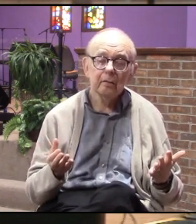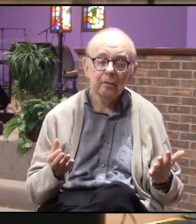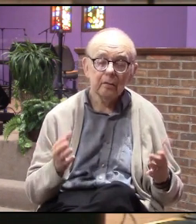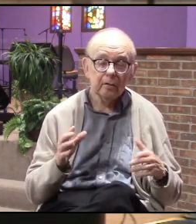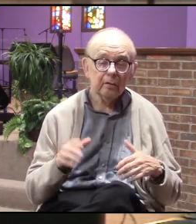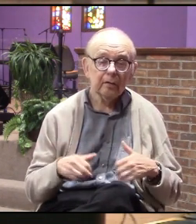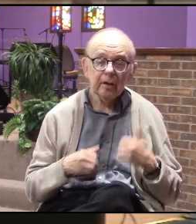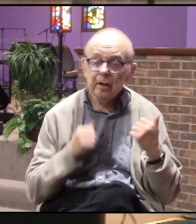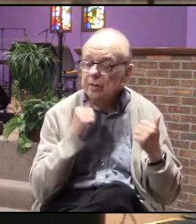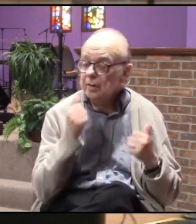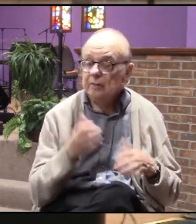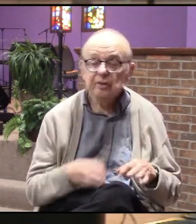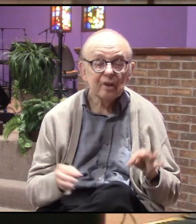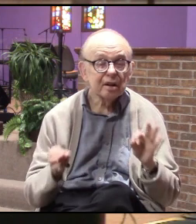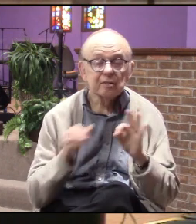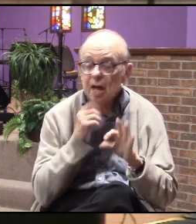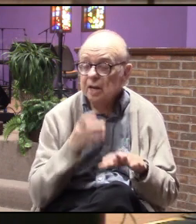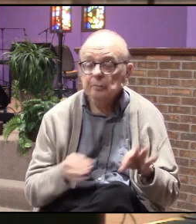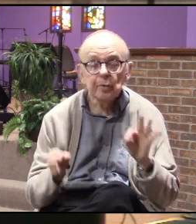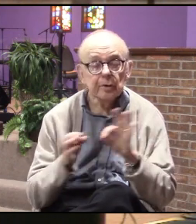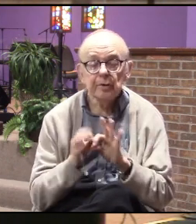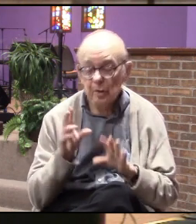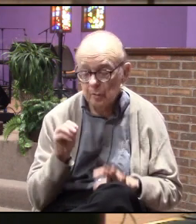your life is not significant.